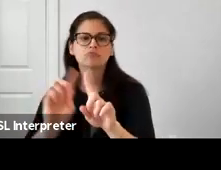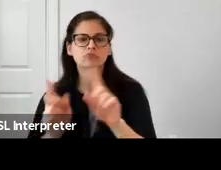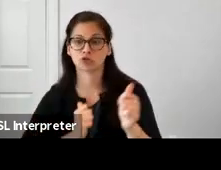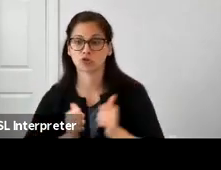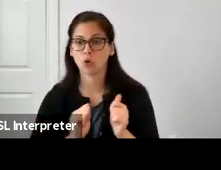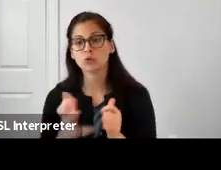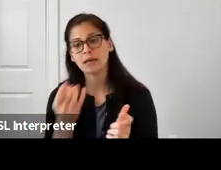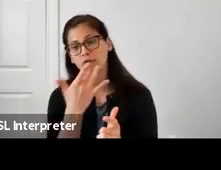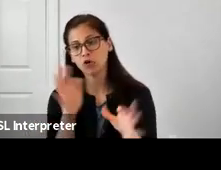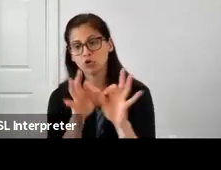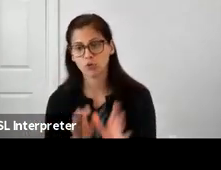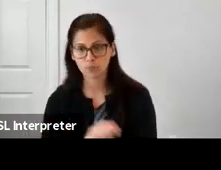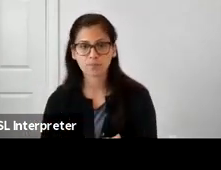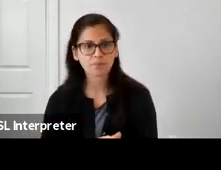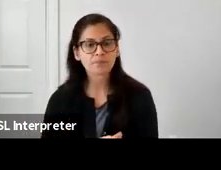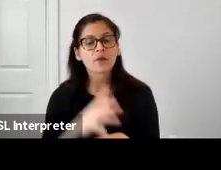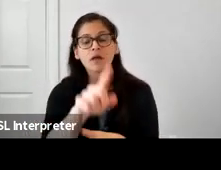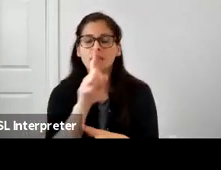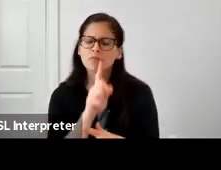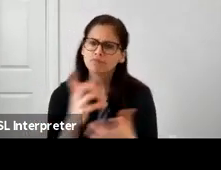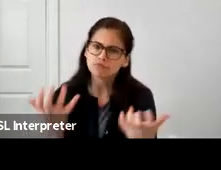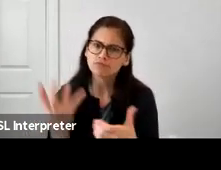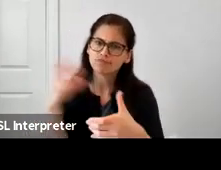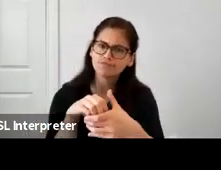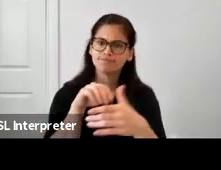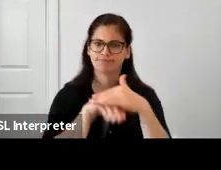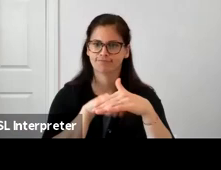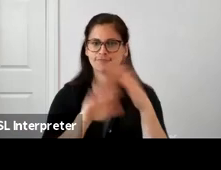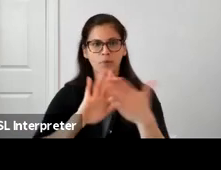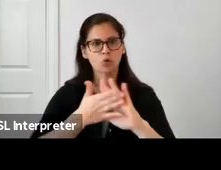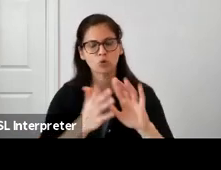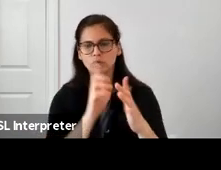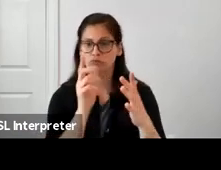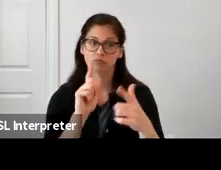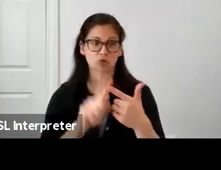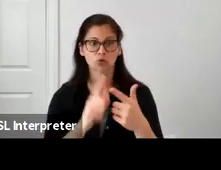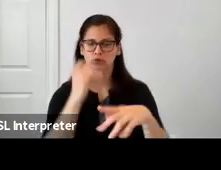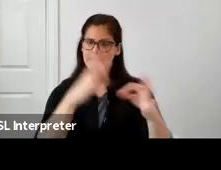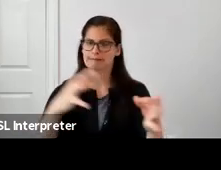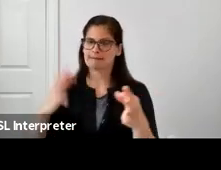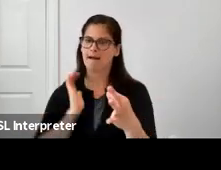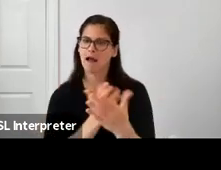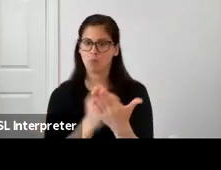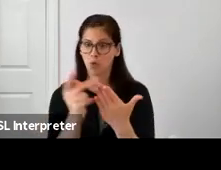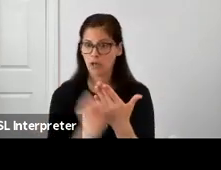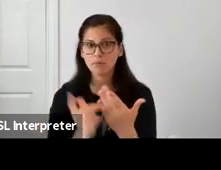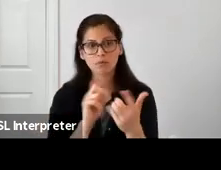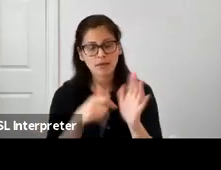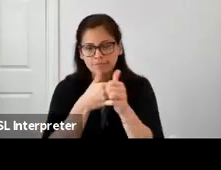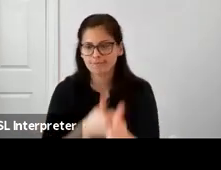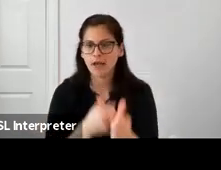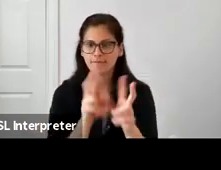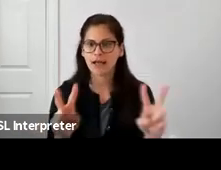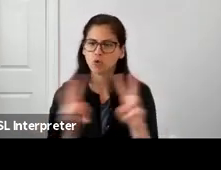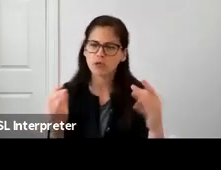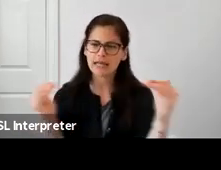interpreted. We value this opportunity to engage the access community in our programming decisions. In doing so, we are living by our values of equity and